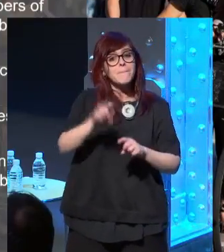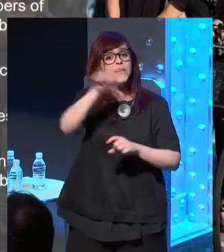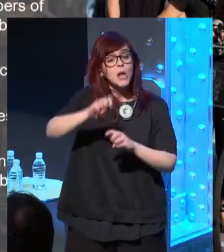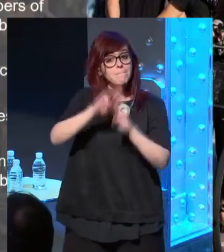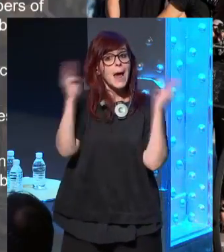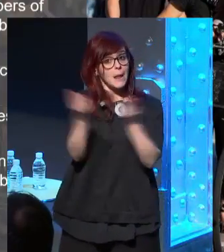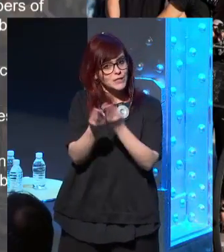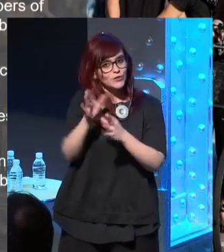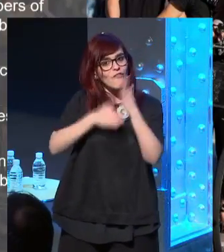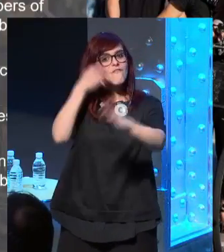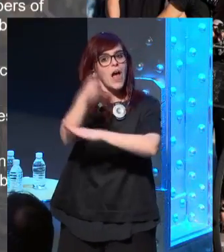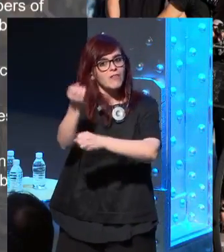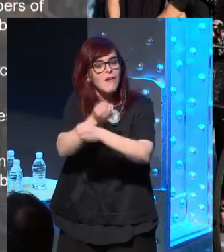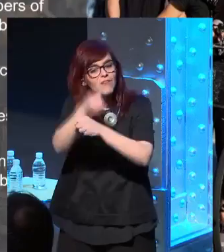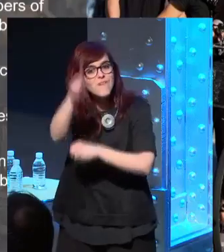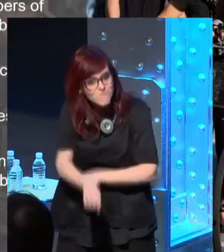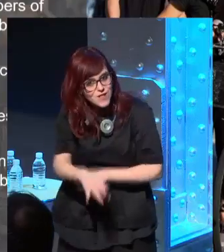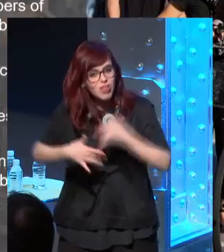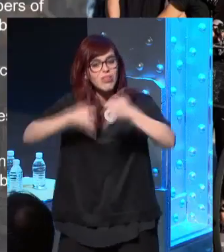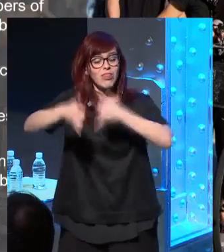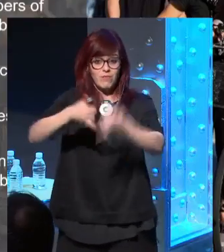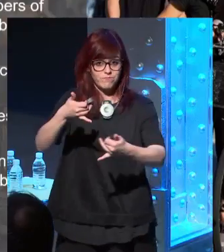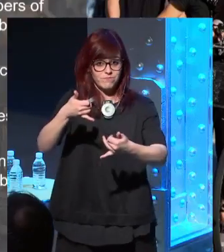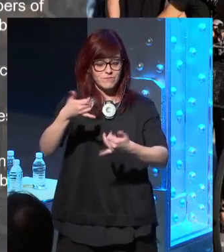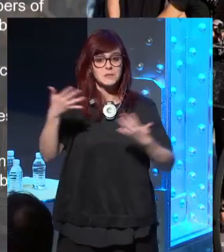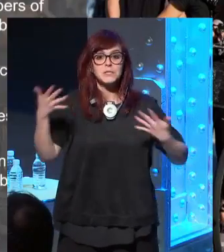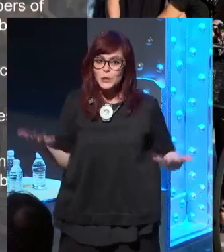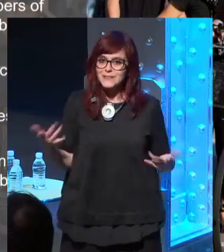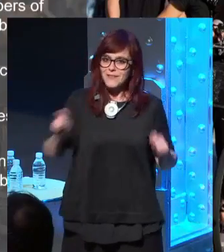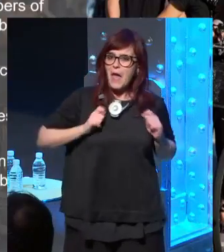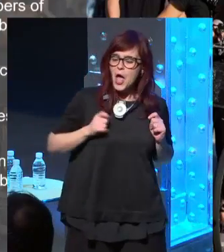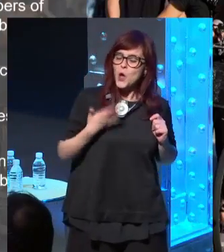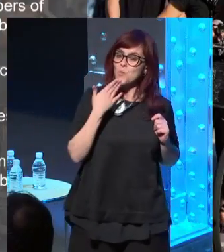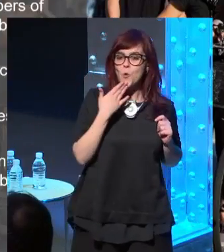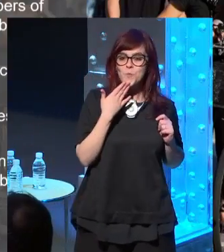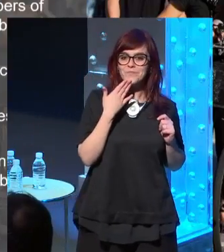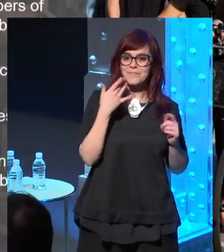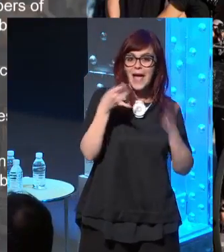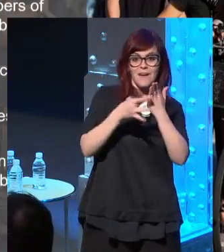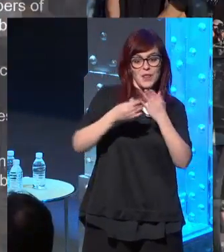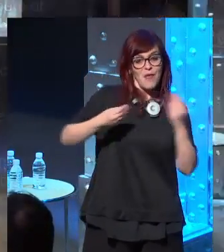parliament. And it also creates a sort of a level of equality among